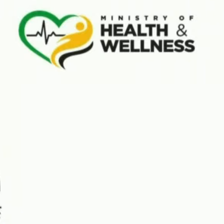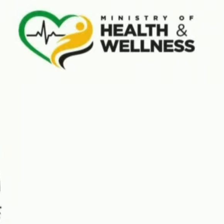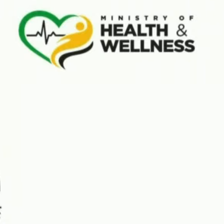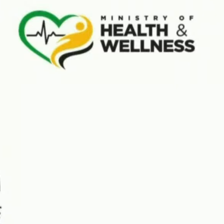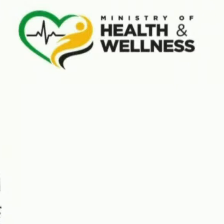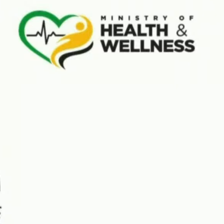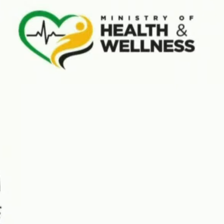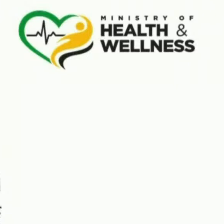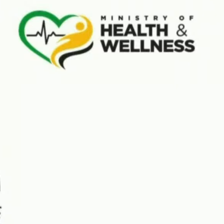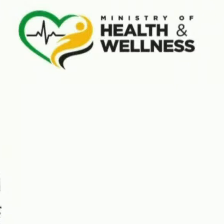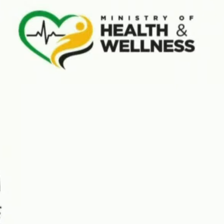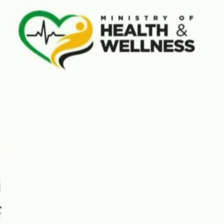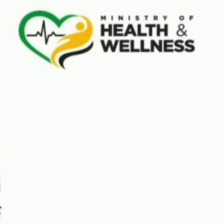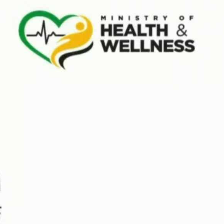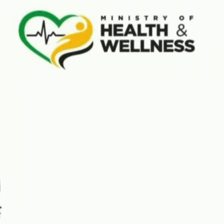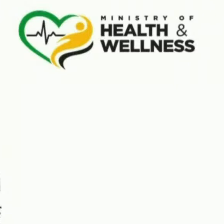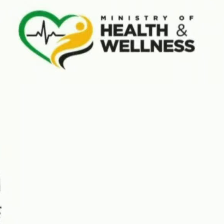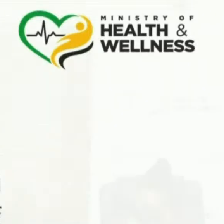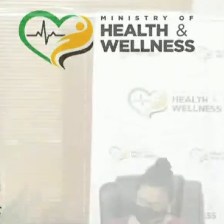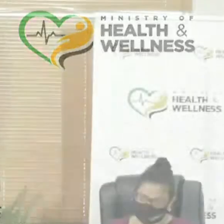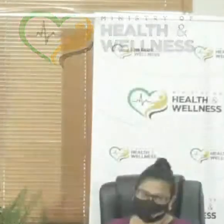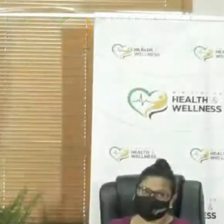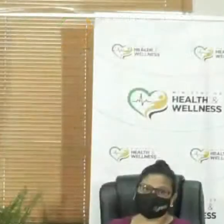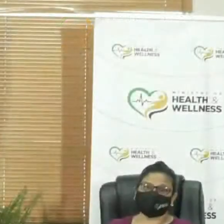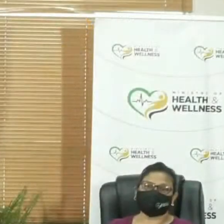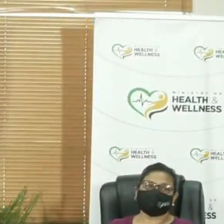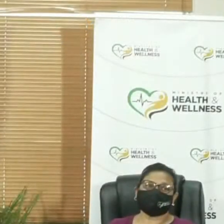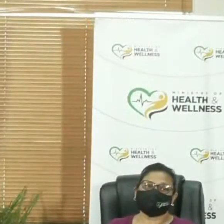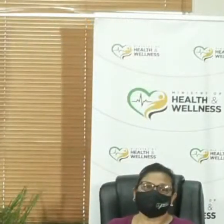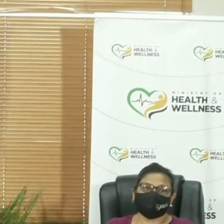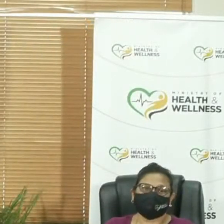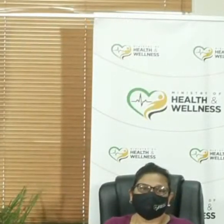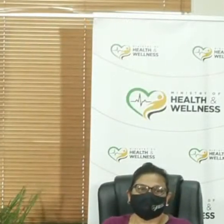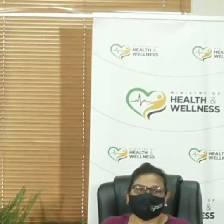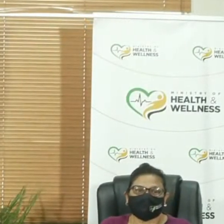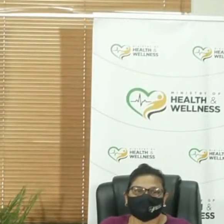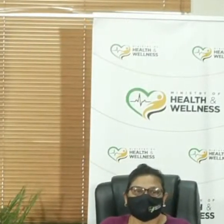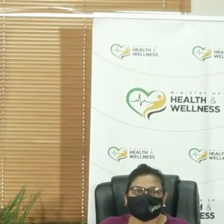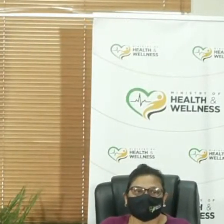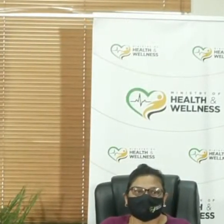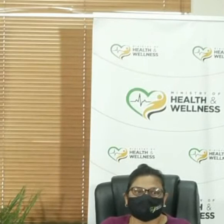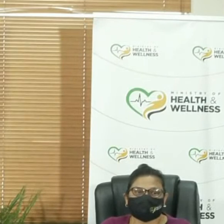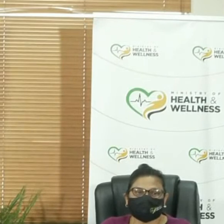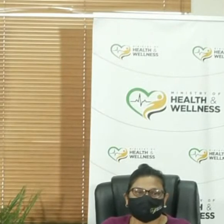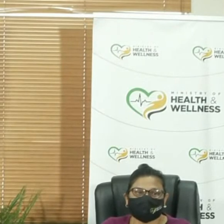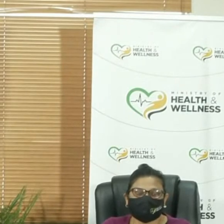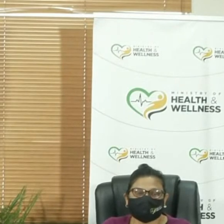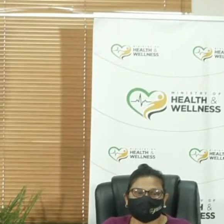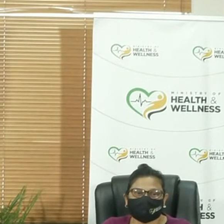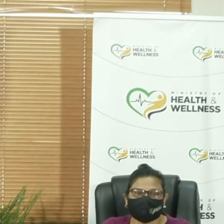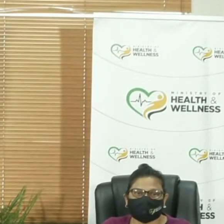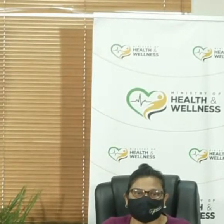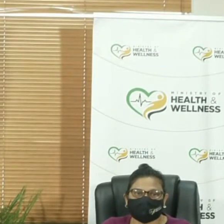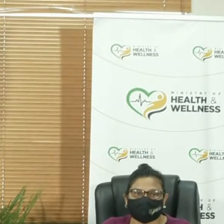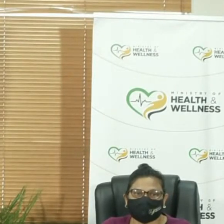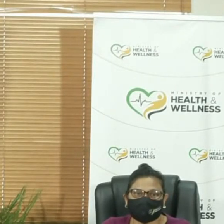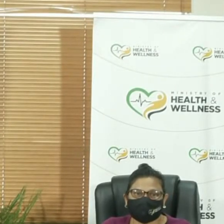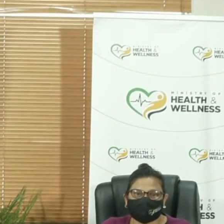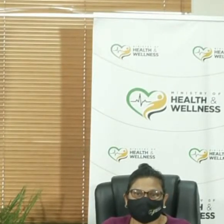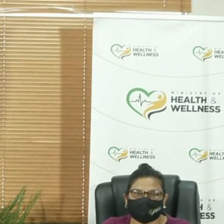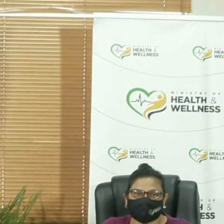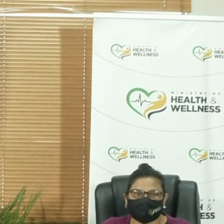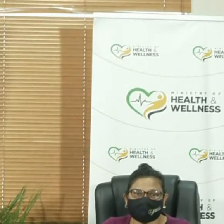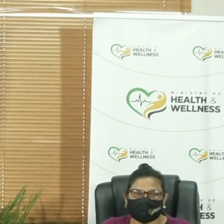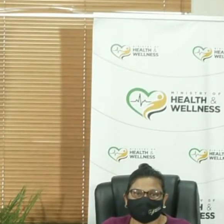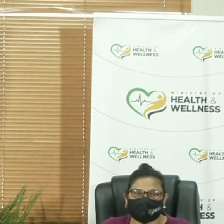is joined by the Permanent Secretary in the Ministry, Mr. Dunstan Bryan, as well as the Chief Medical Officer of Jamaica, Dr. Jacqueline